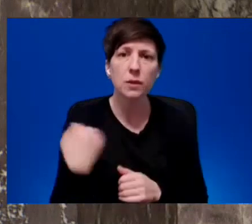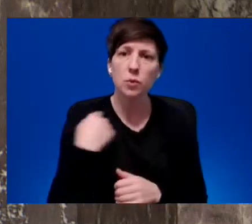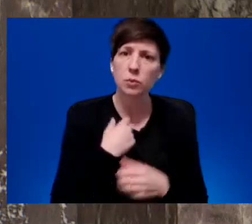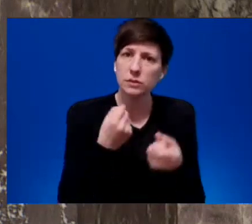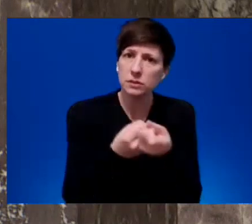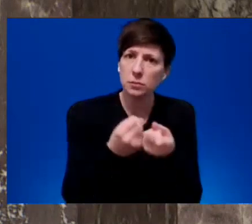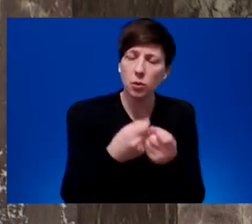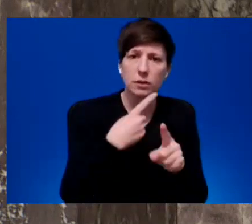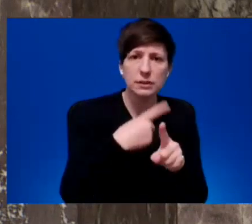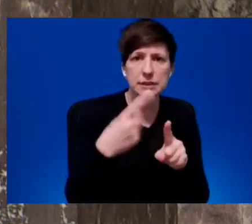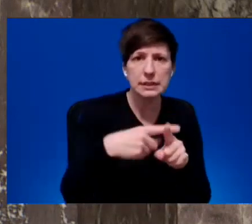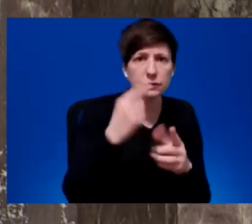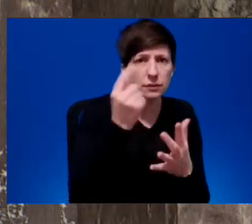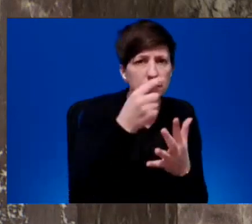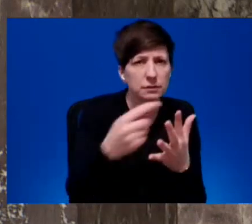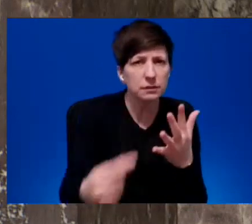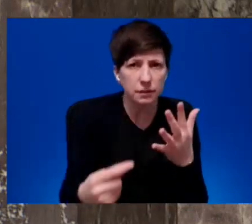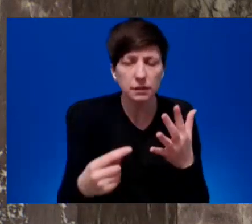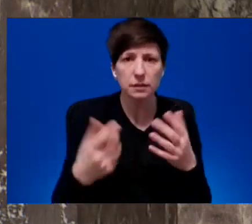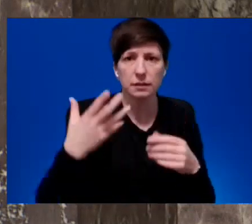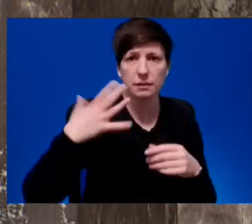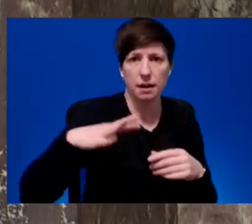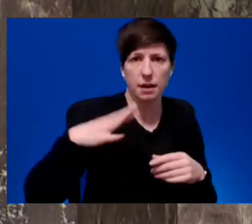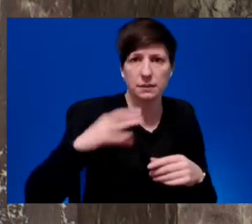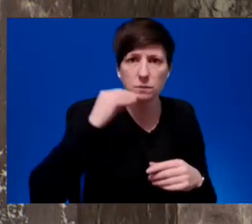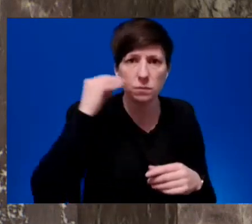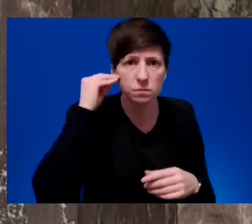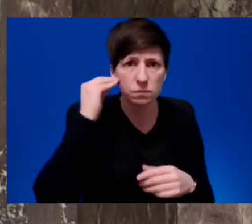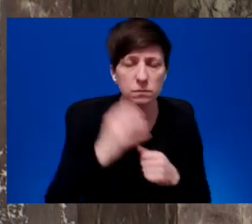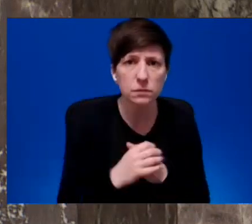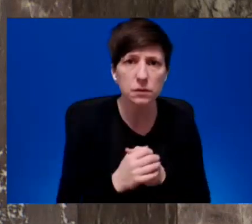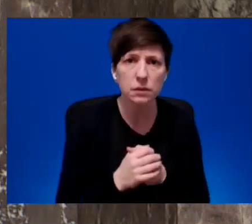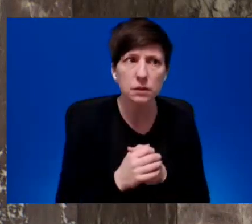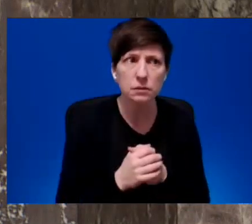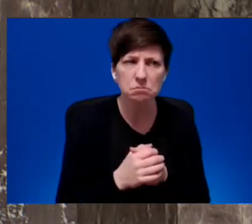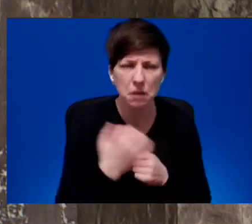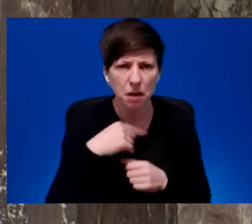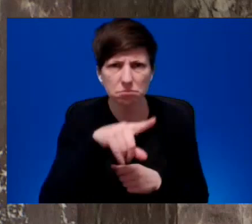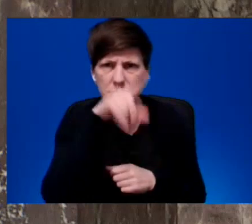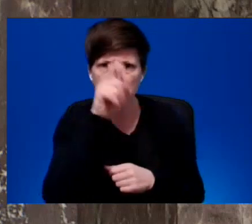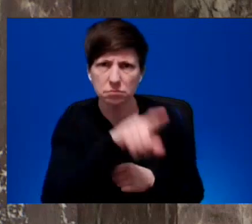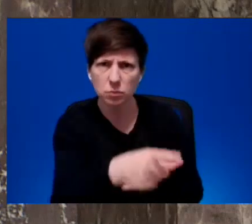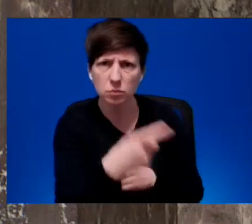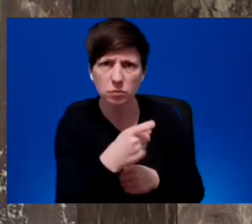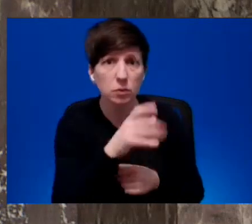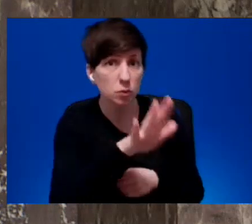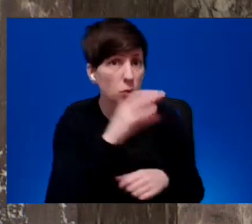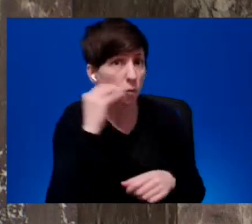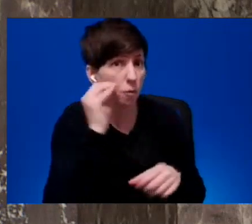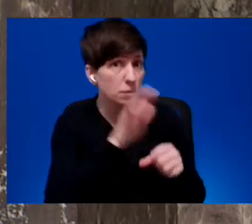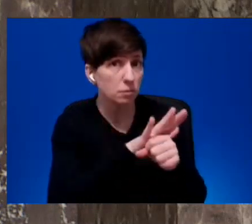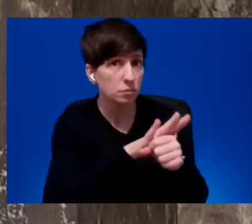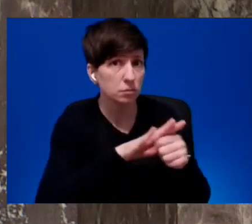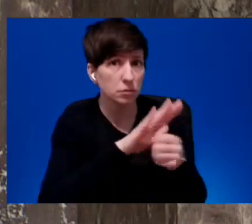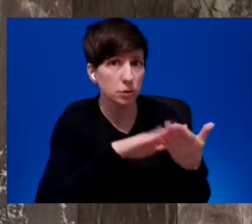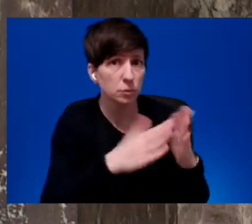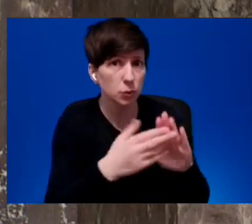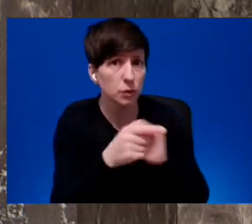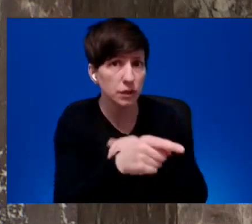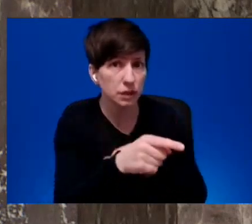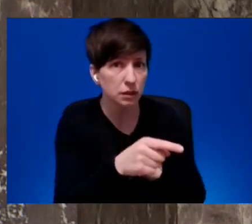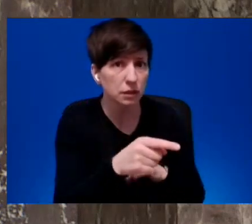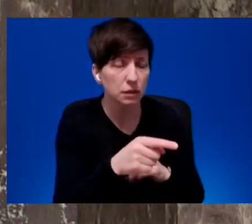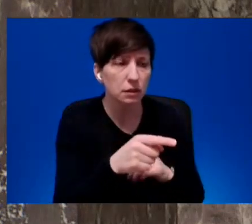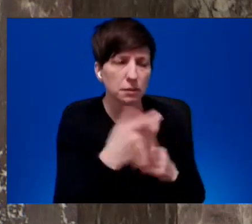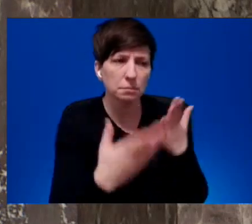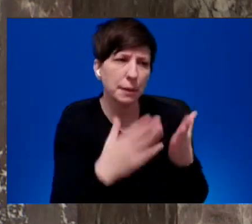member's question. The member should know that we have tiny homes right now in her community, maybe not the community she was going to run in next election,